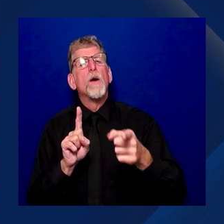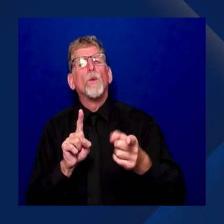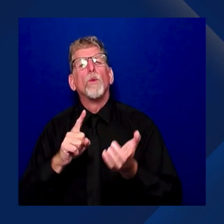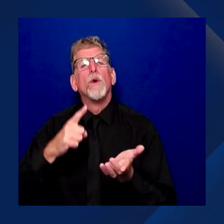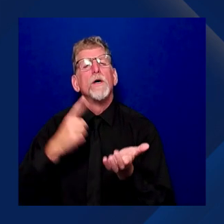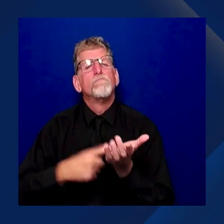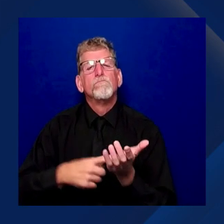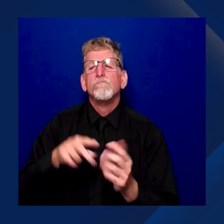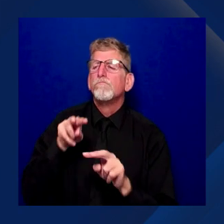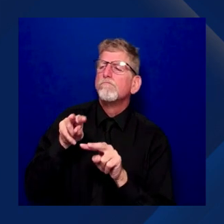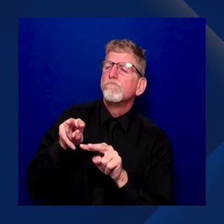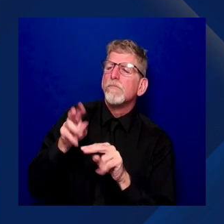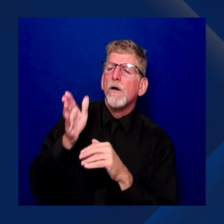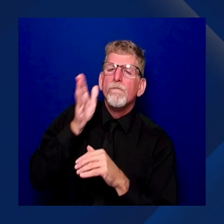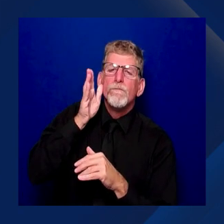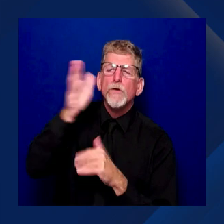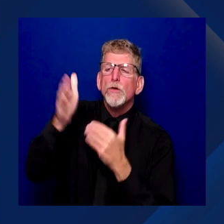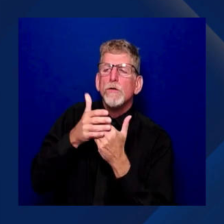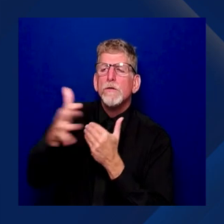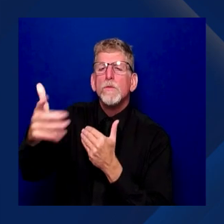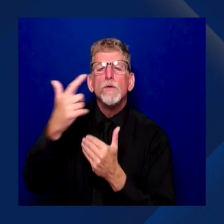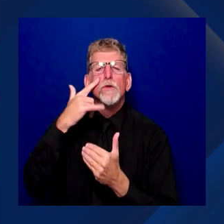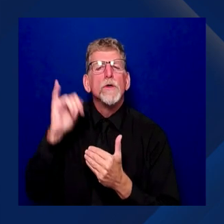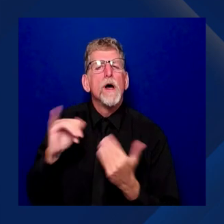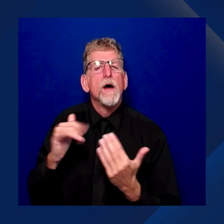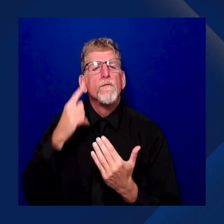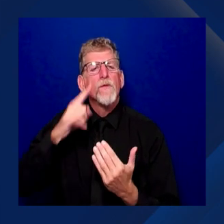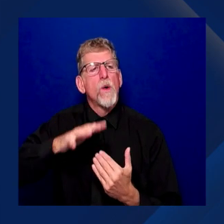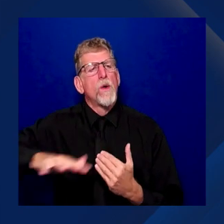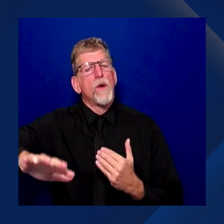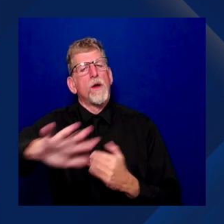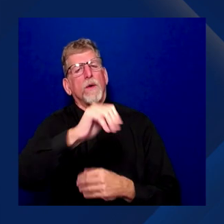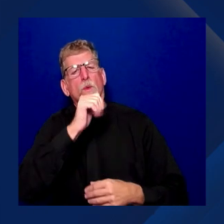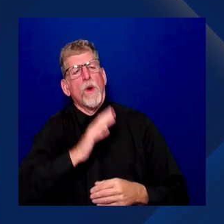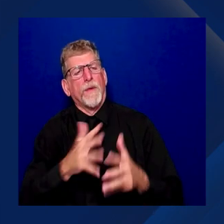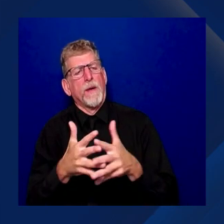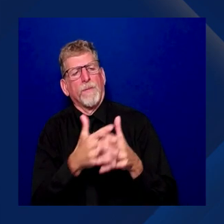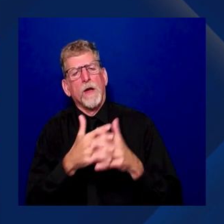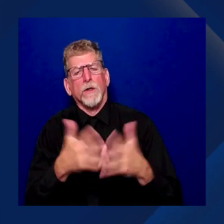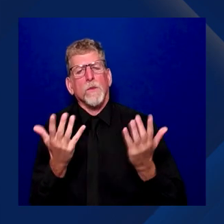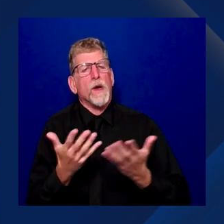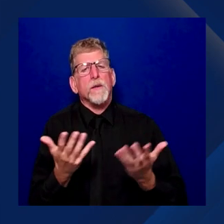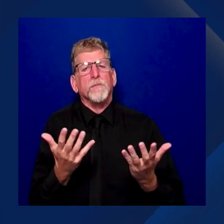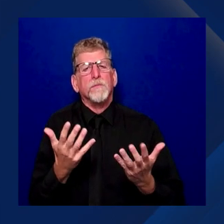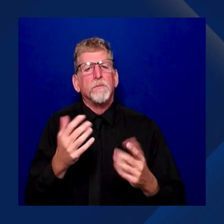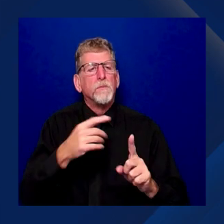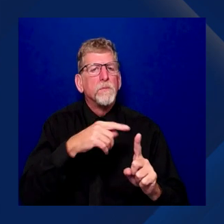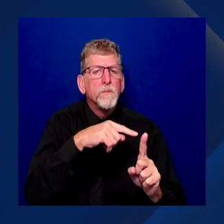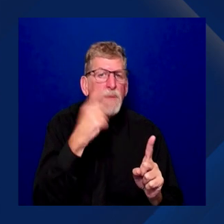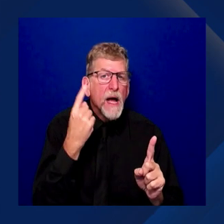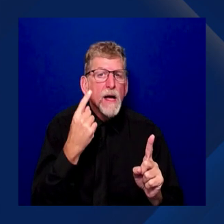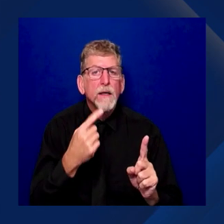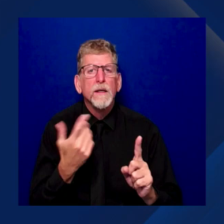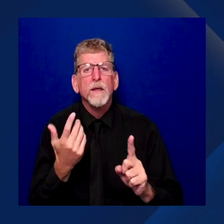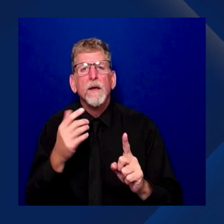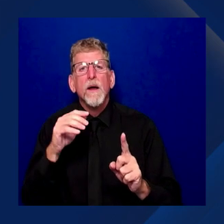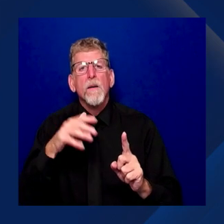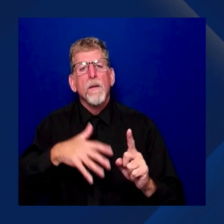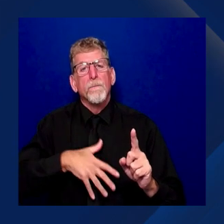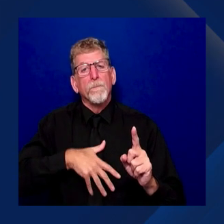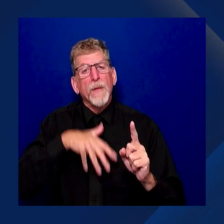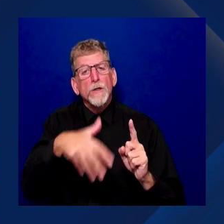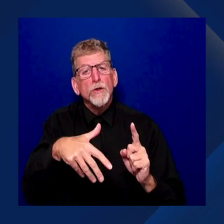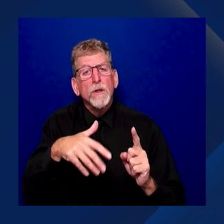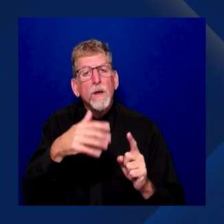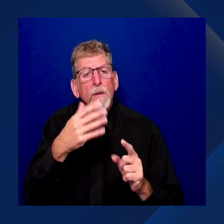that would mean for women around America. And we've talked about Black maternal mortality and that Black women are three times mm-hmm.